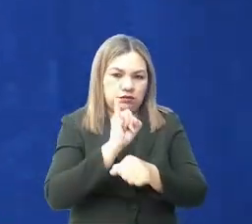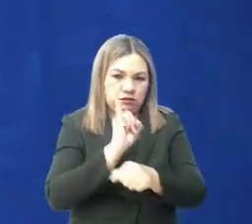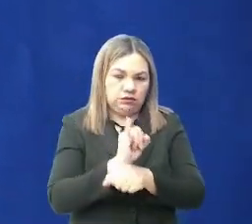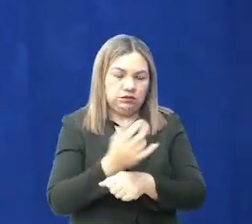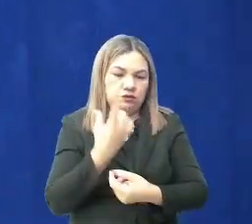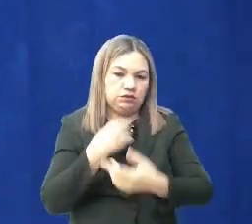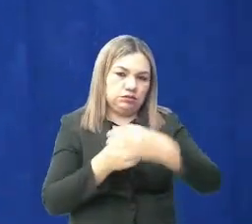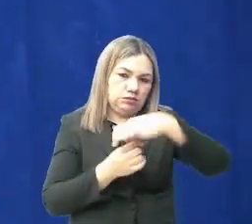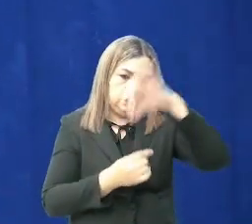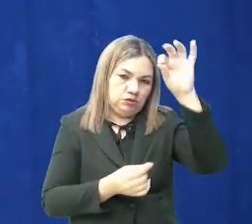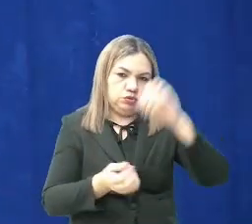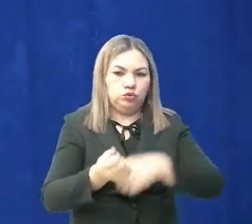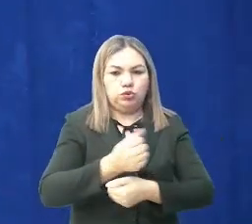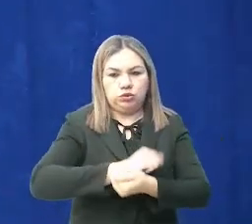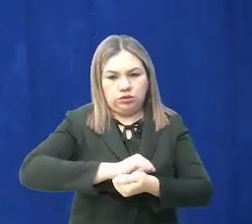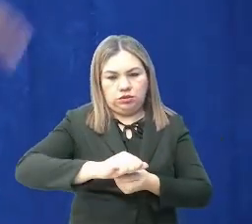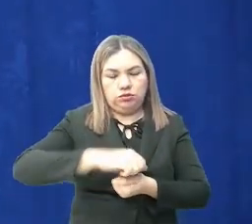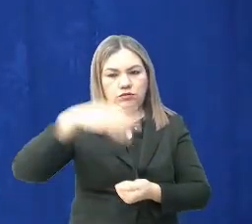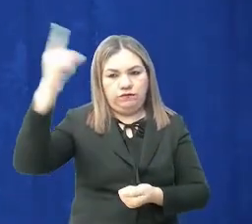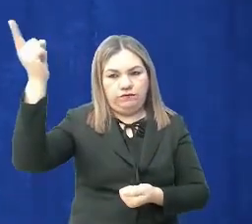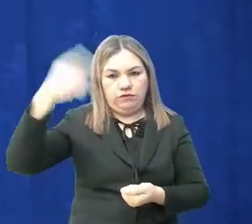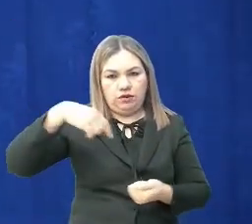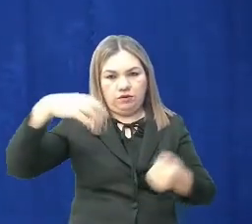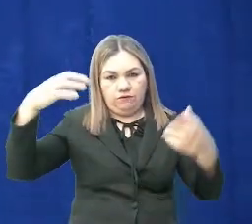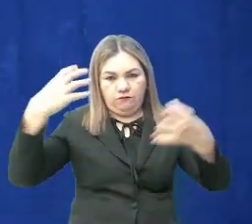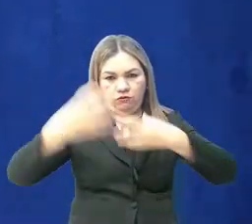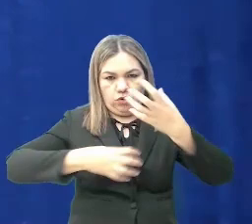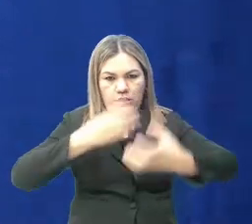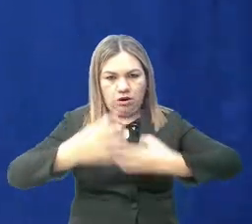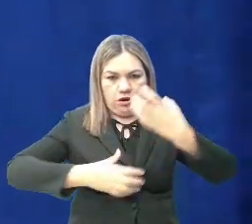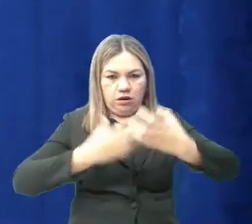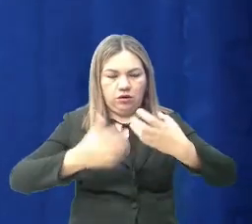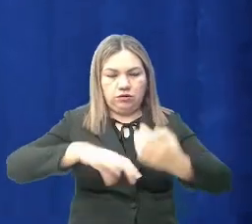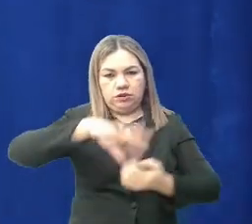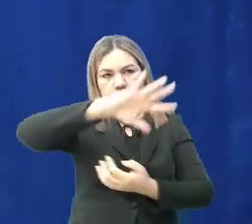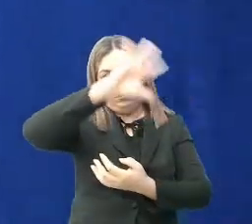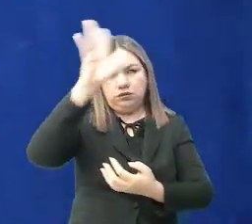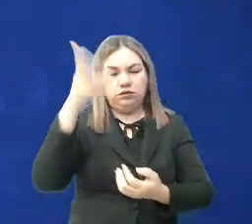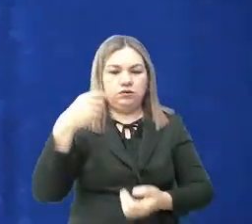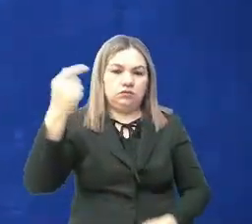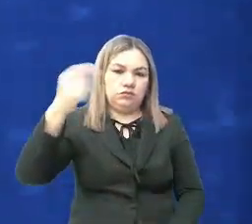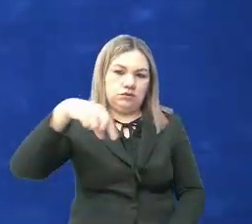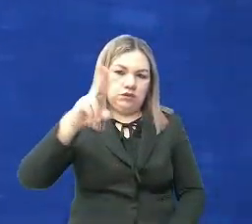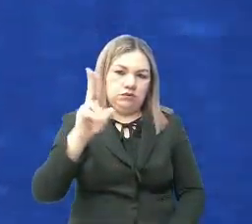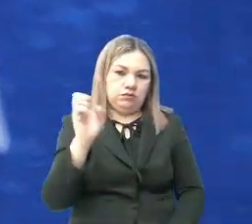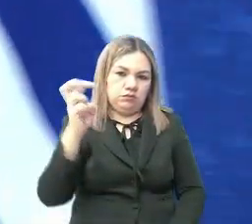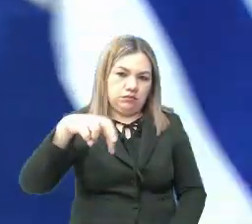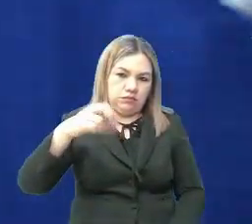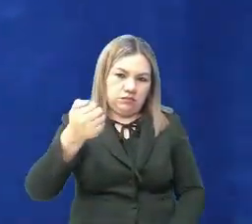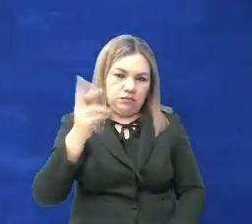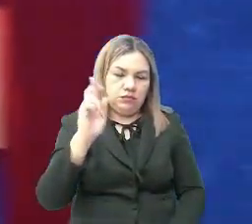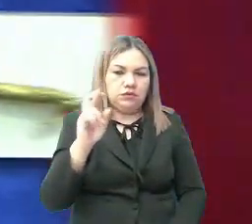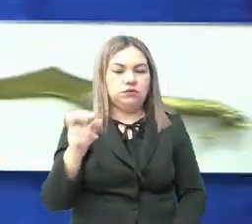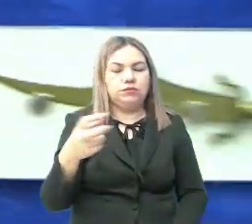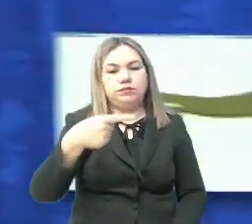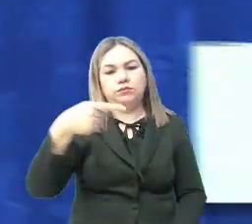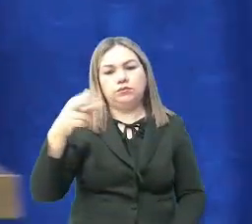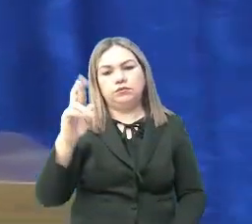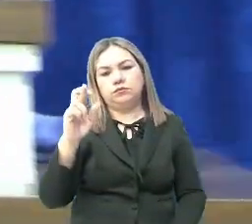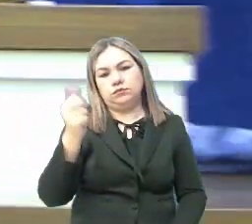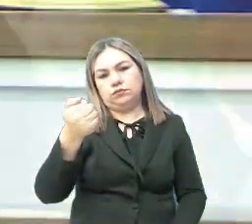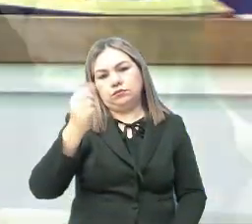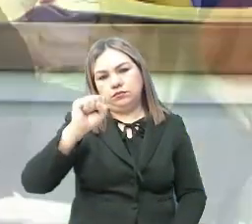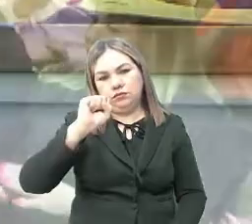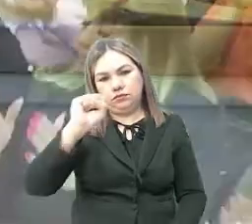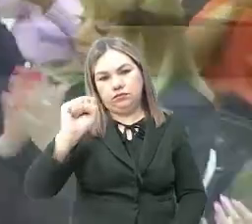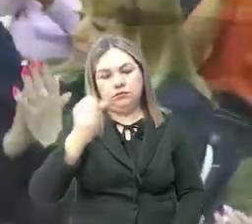to congregate. And the Holy Spirit starts burning the fire, the spiritual fats